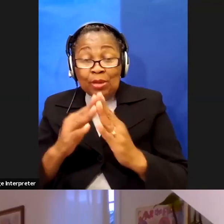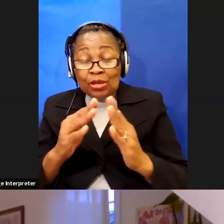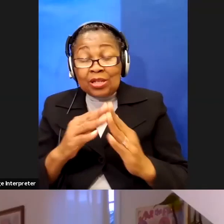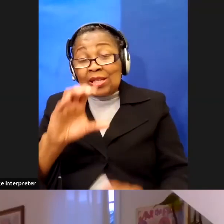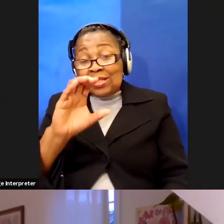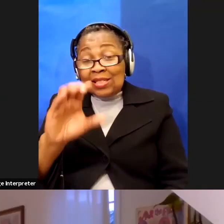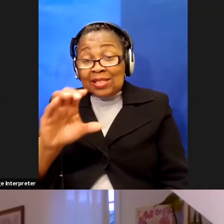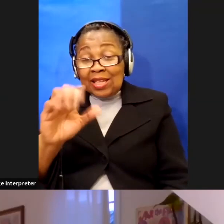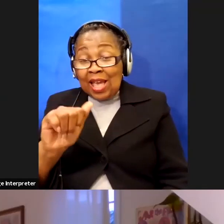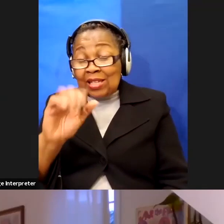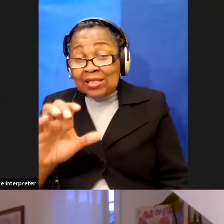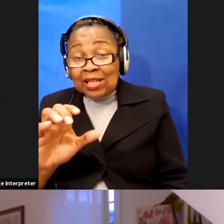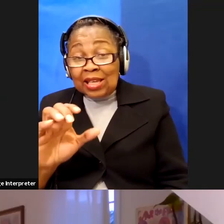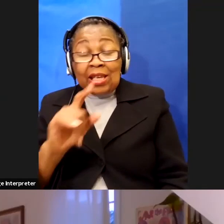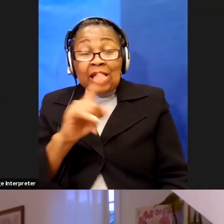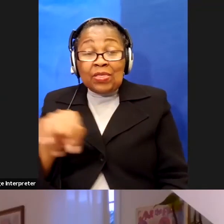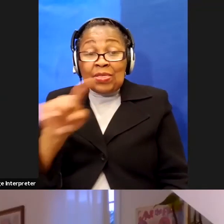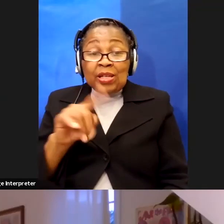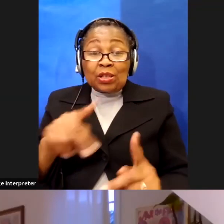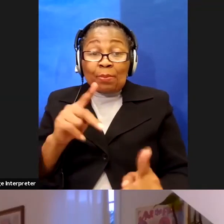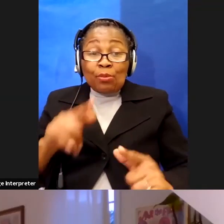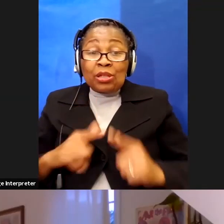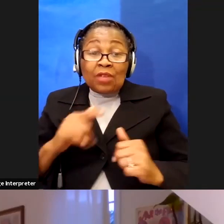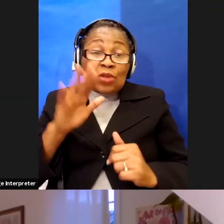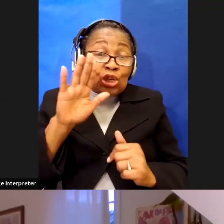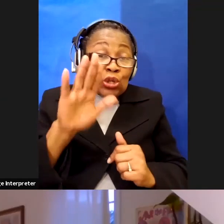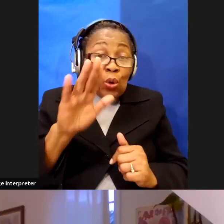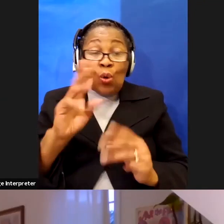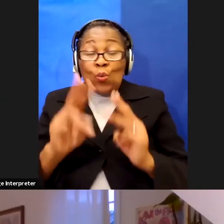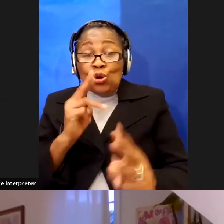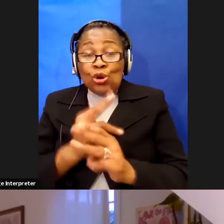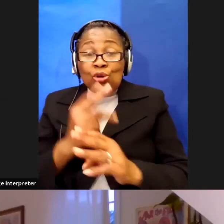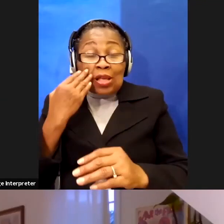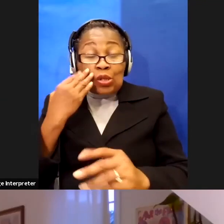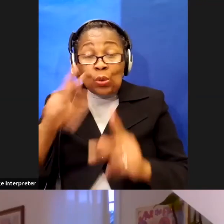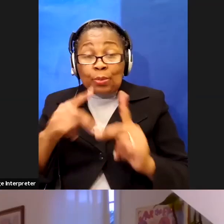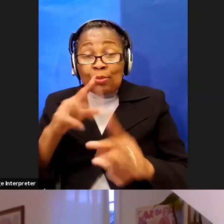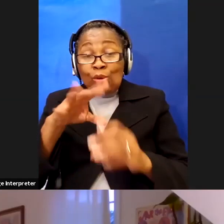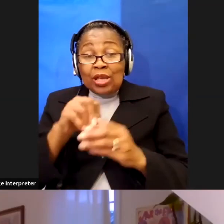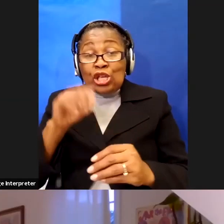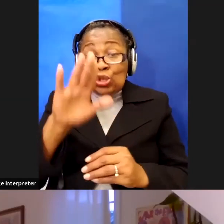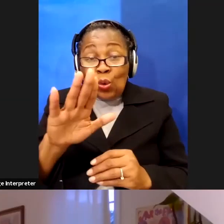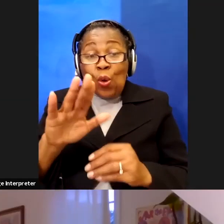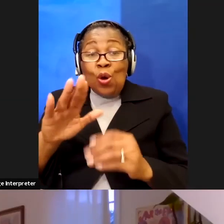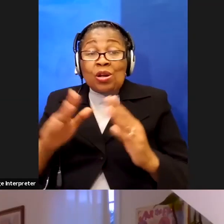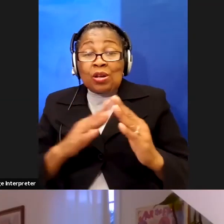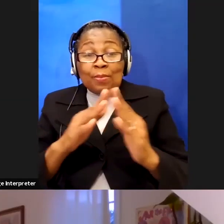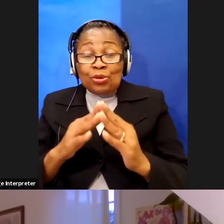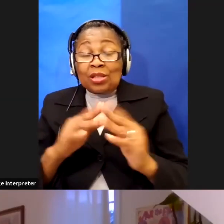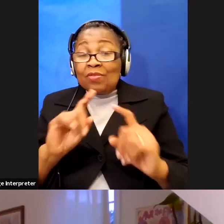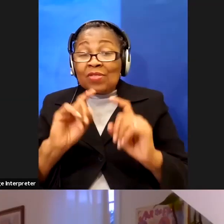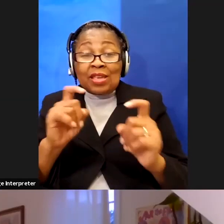CCAC, these are the folks that live in your world and know the good people in your community. And I bet they can give you a lot of really